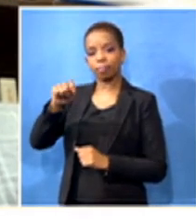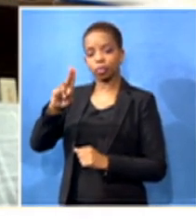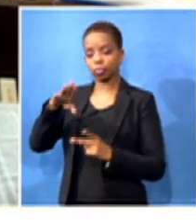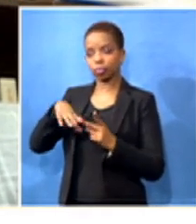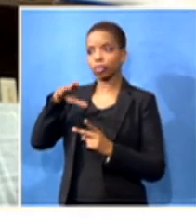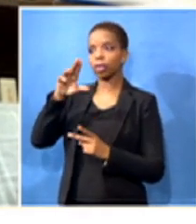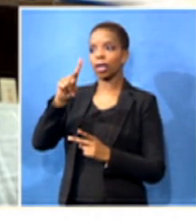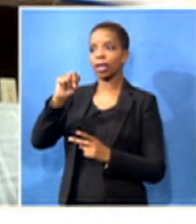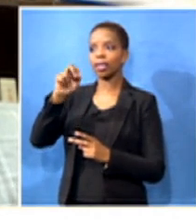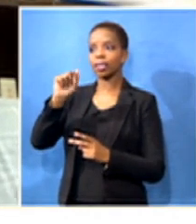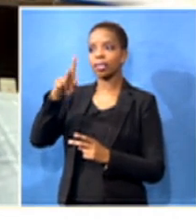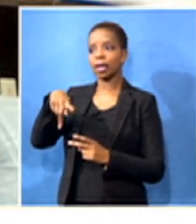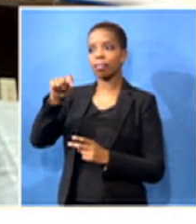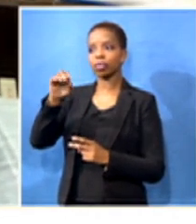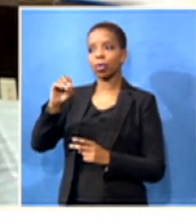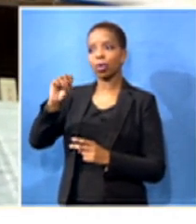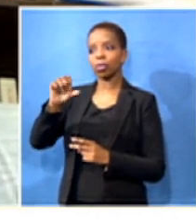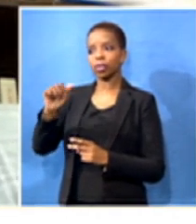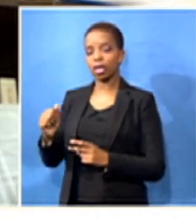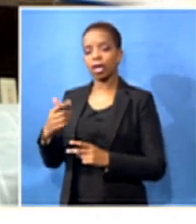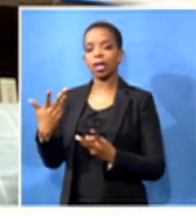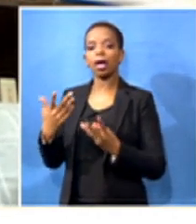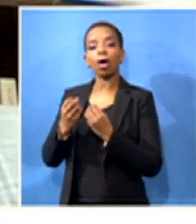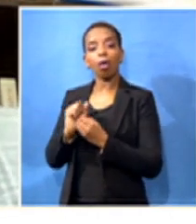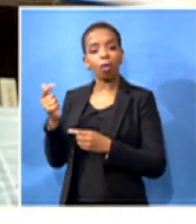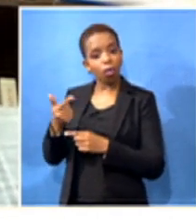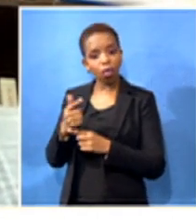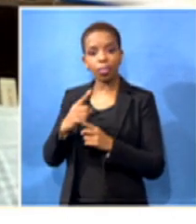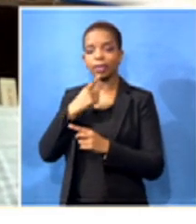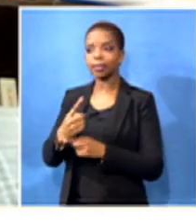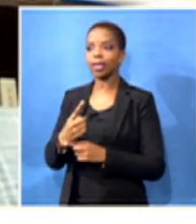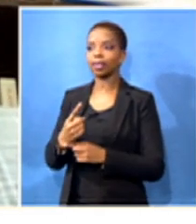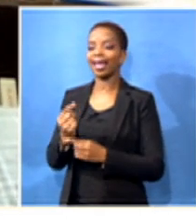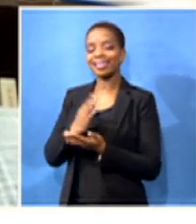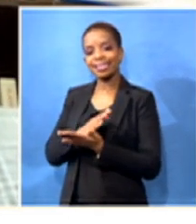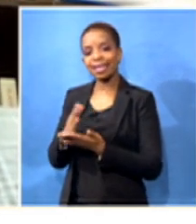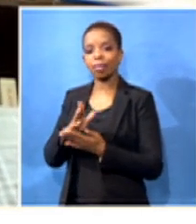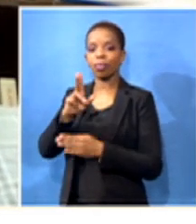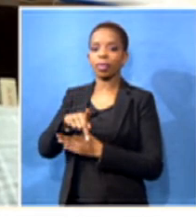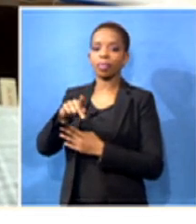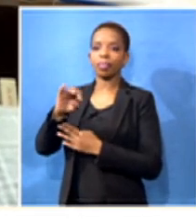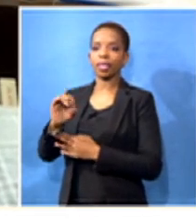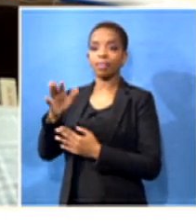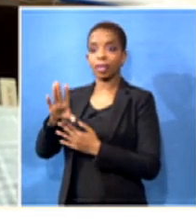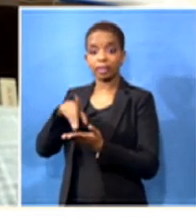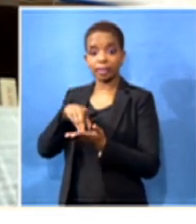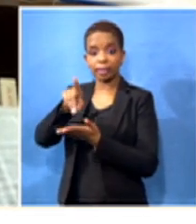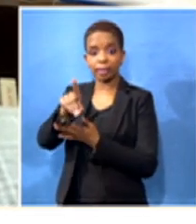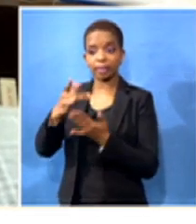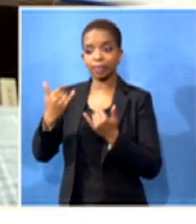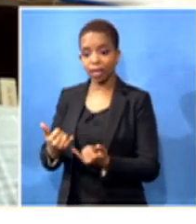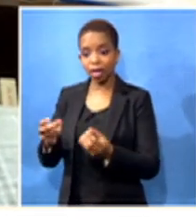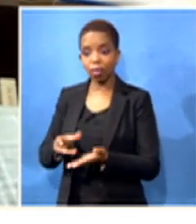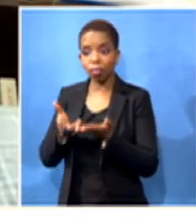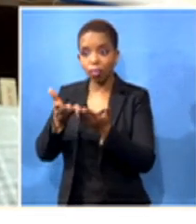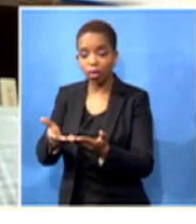of these were saying that some of the PPE, not all of it, but some of the PPE that has been delivered is of terrible